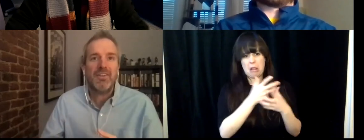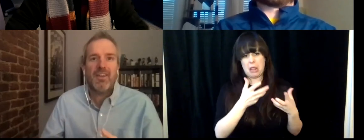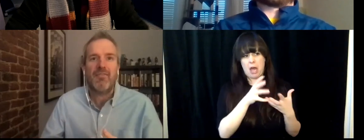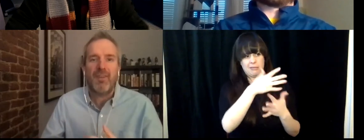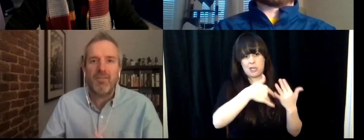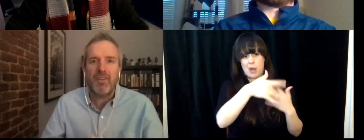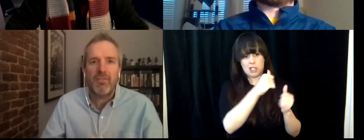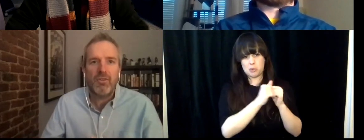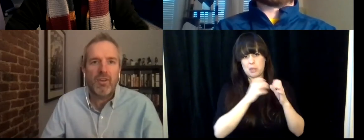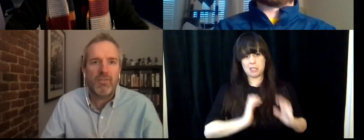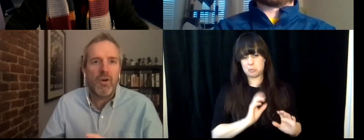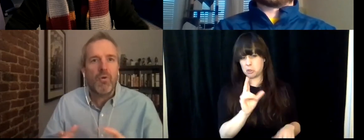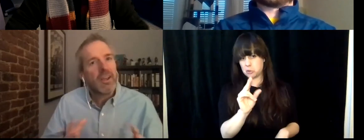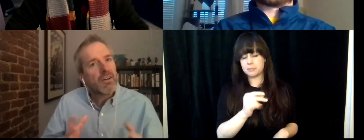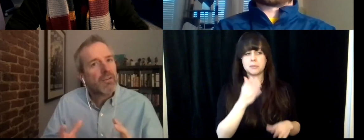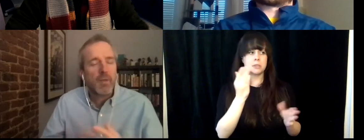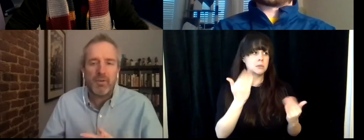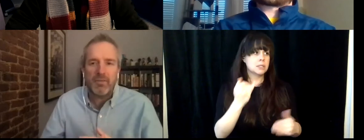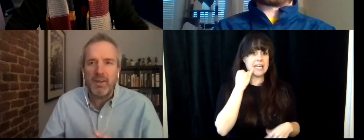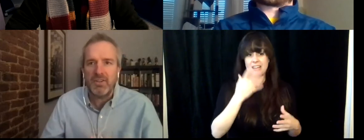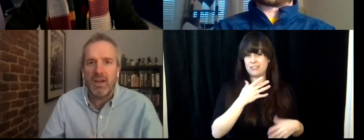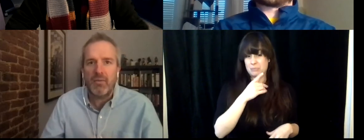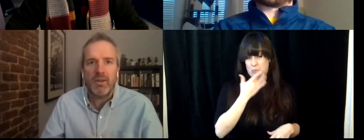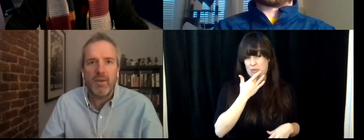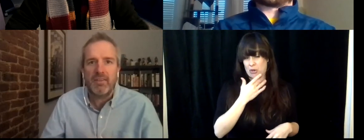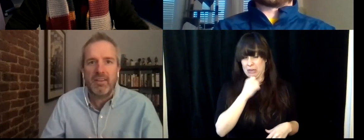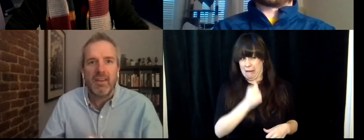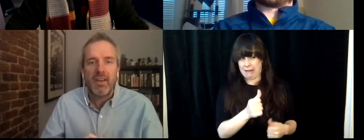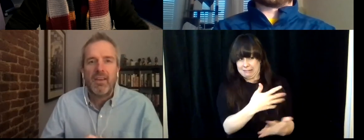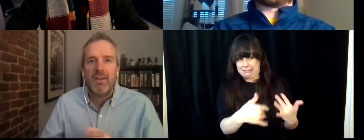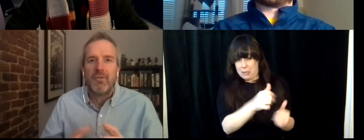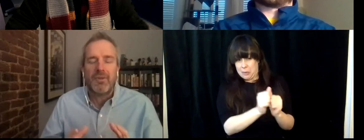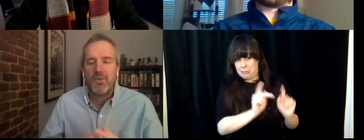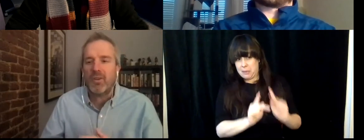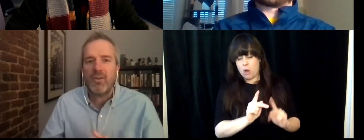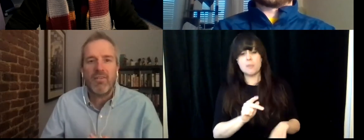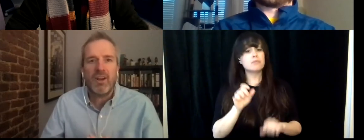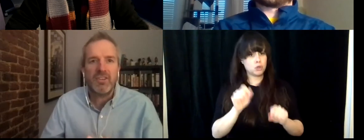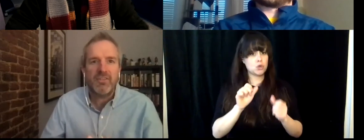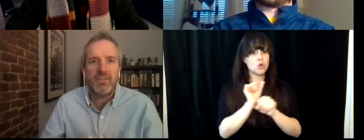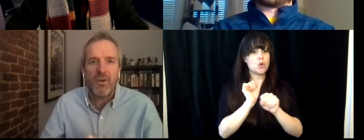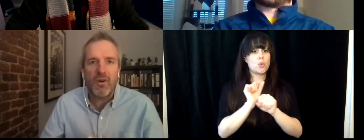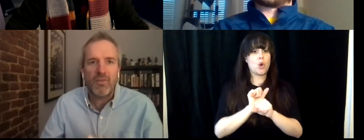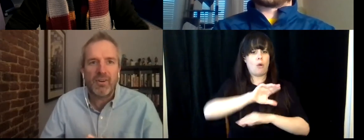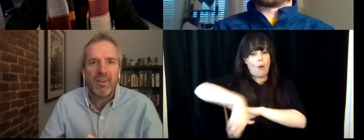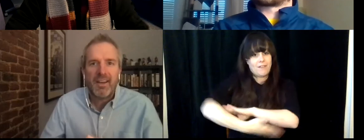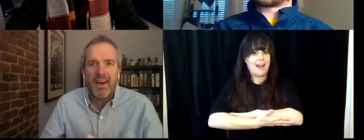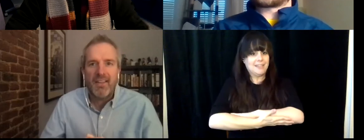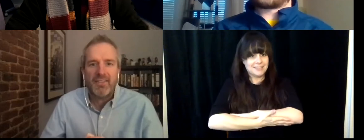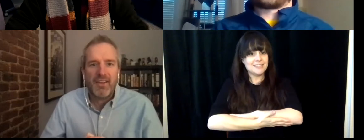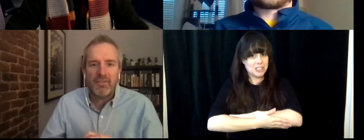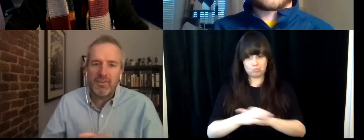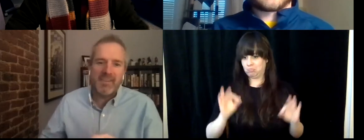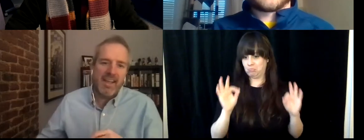position if you don't want to interact with people as much, where you basically, you work the graveyard shift and you go over